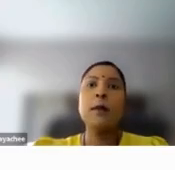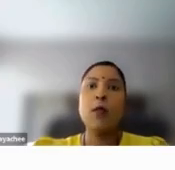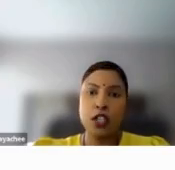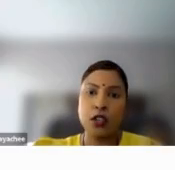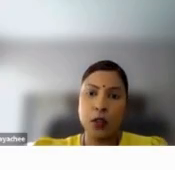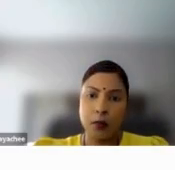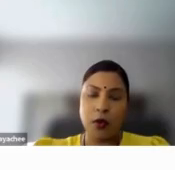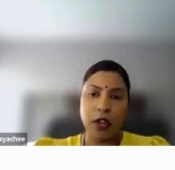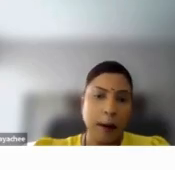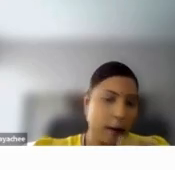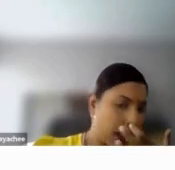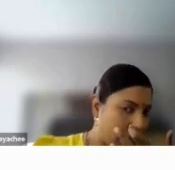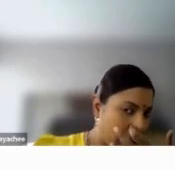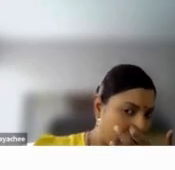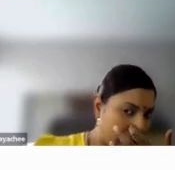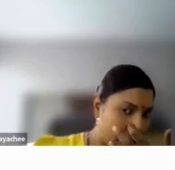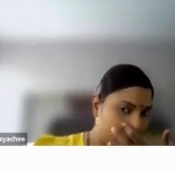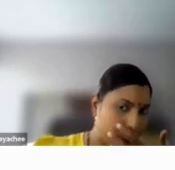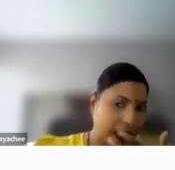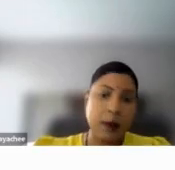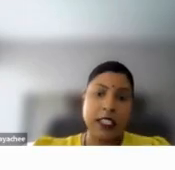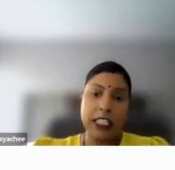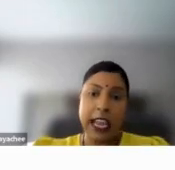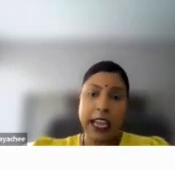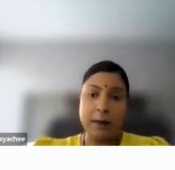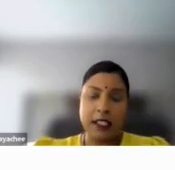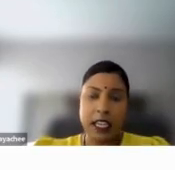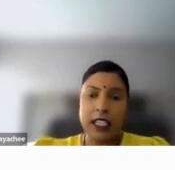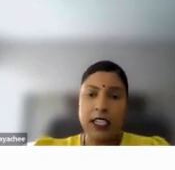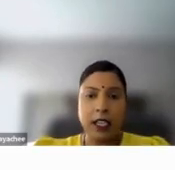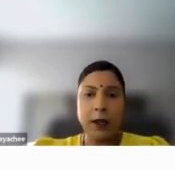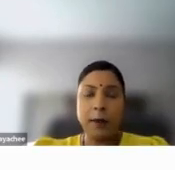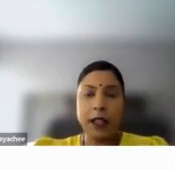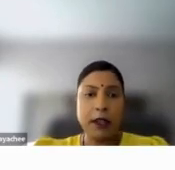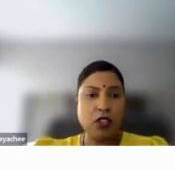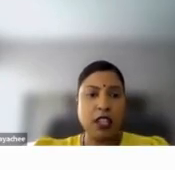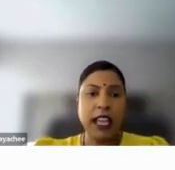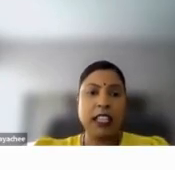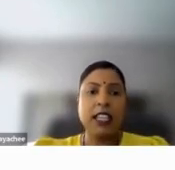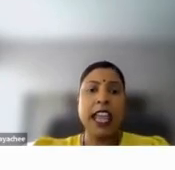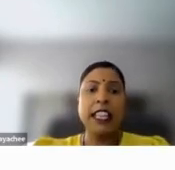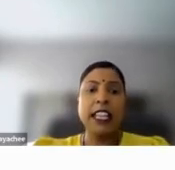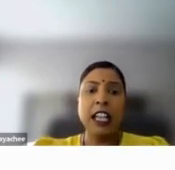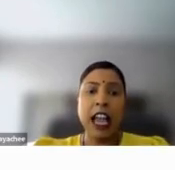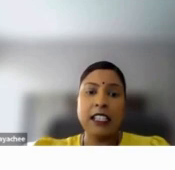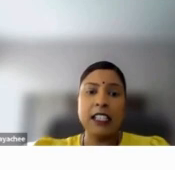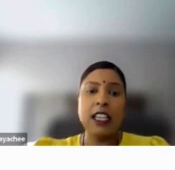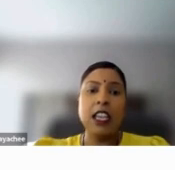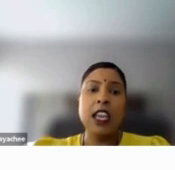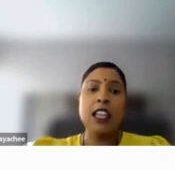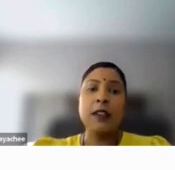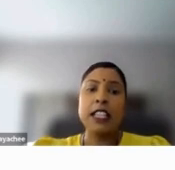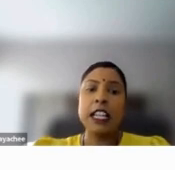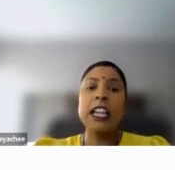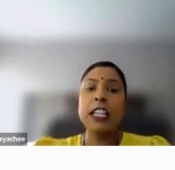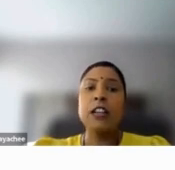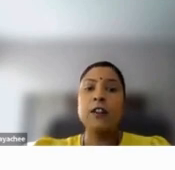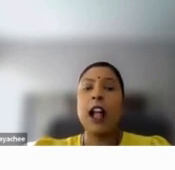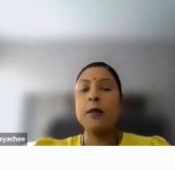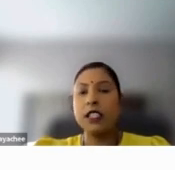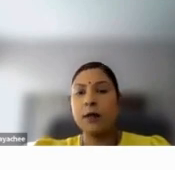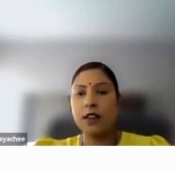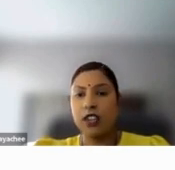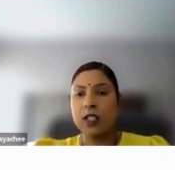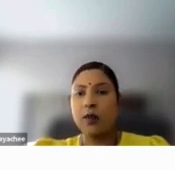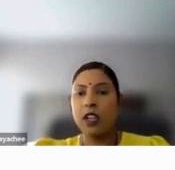engaged, to keep them onto the program. And that was 39% that mentioned that. And then lastly, there was a clear